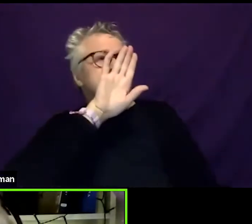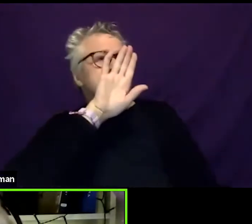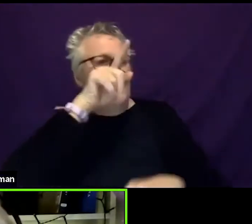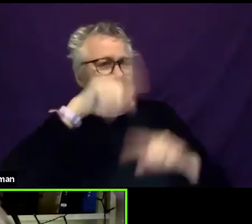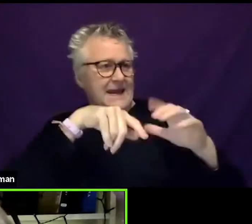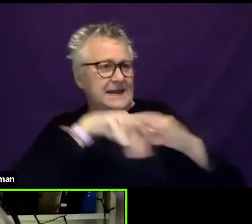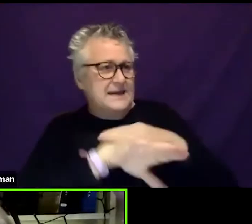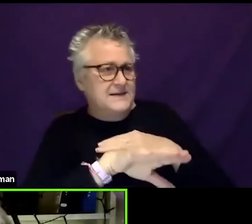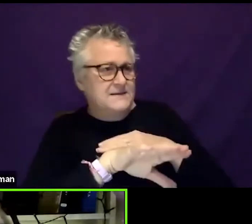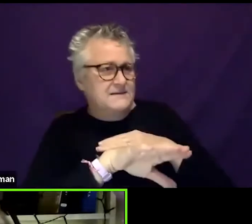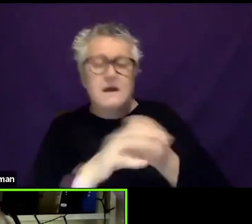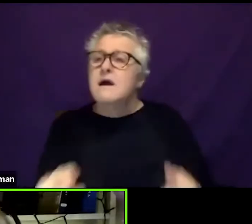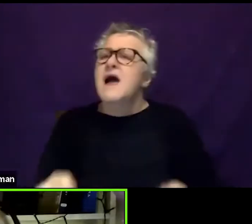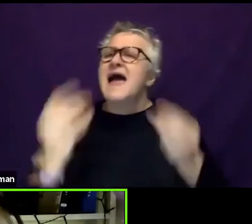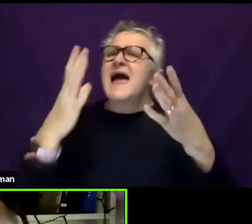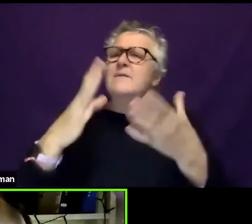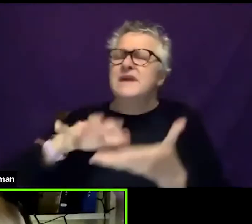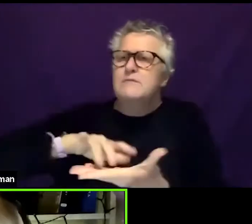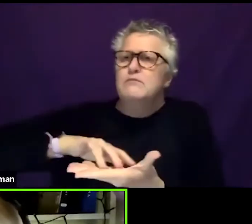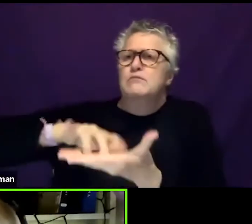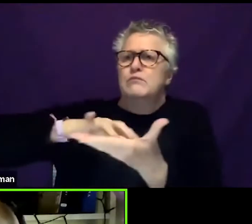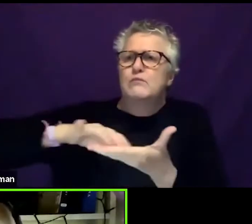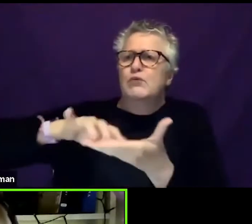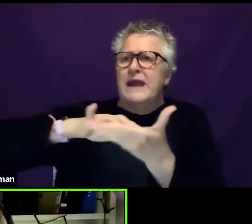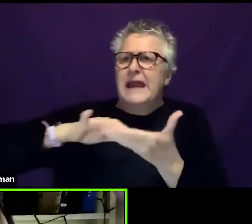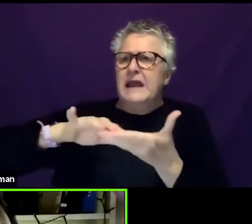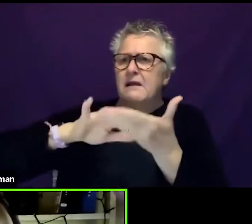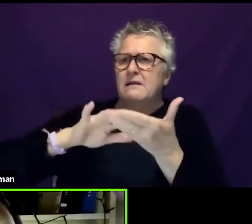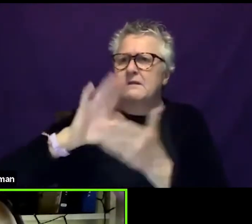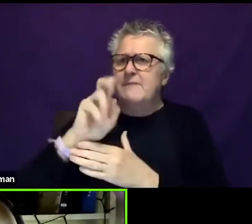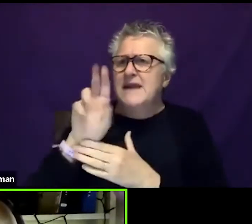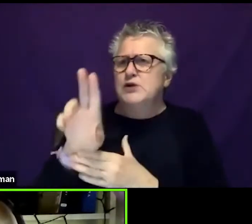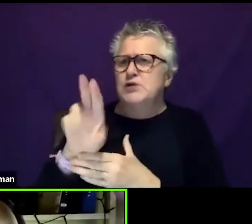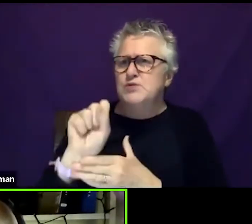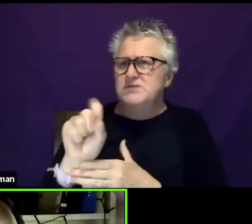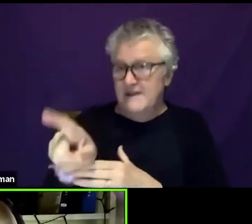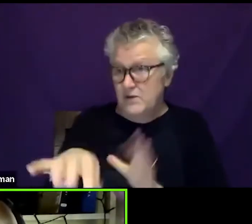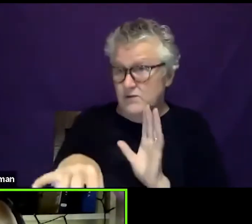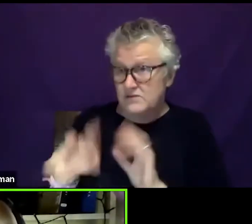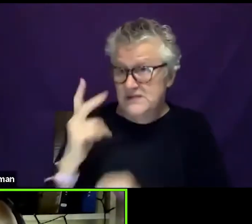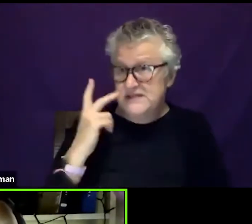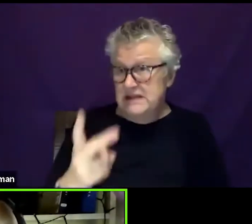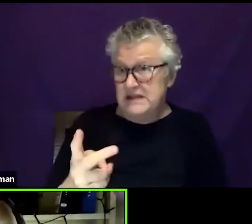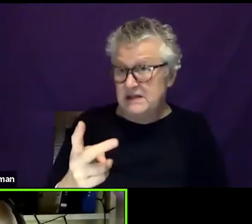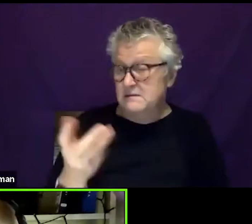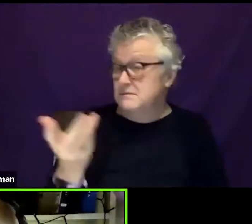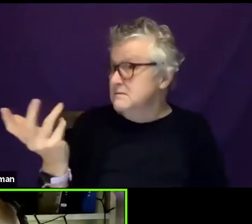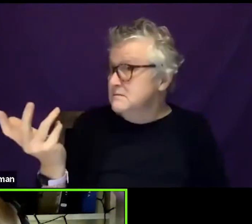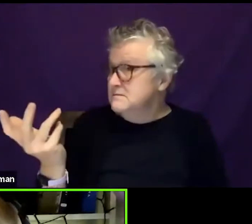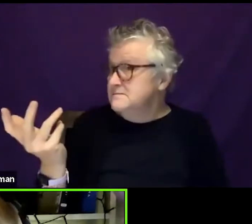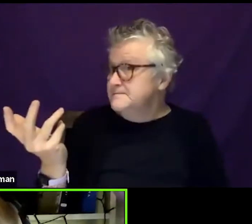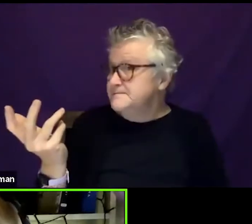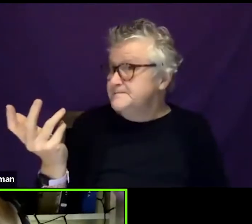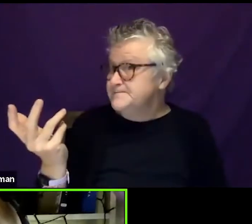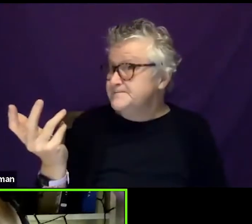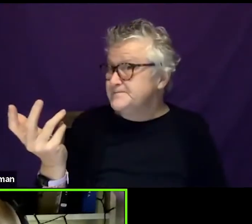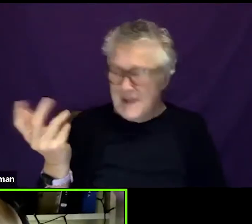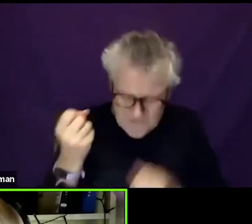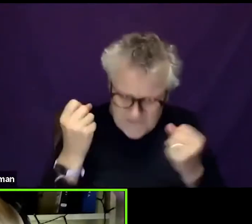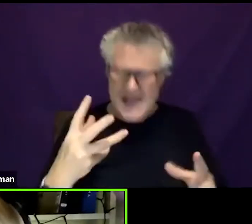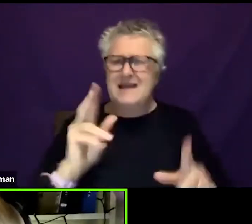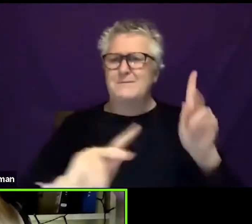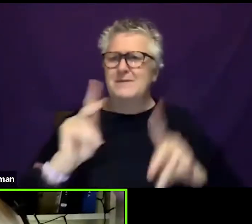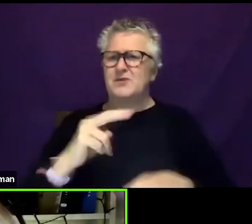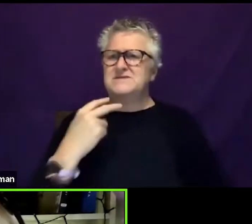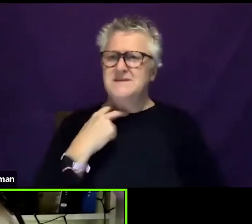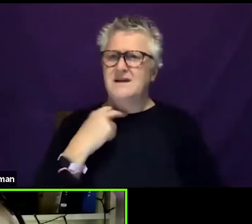have you encountered? And I sort of decided that I needed to